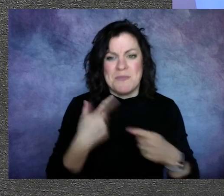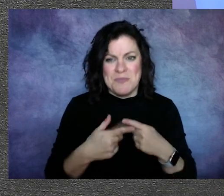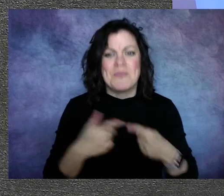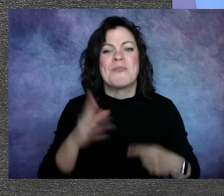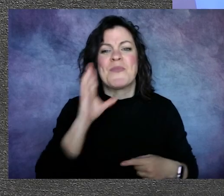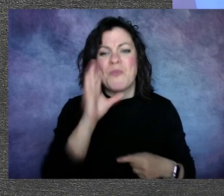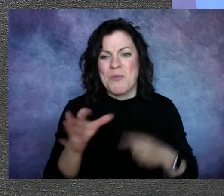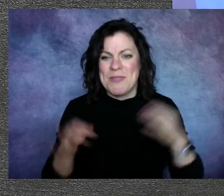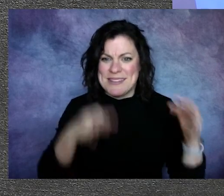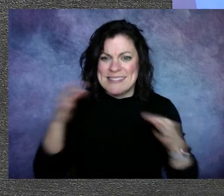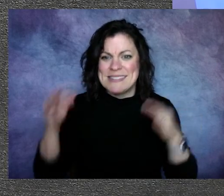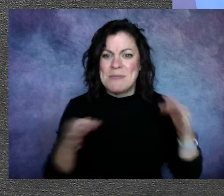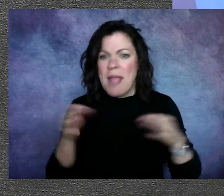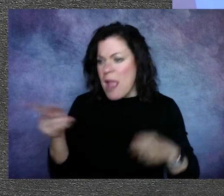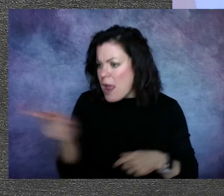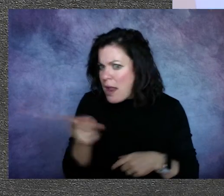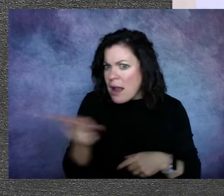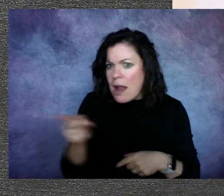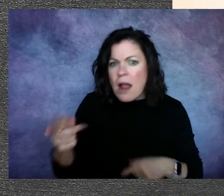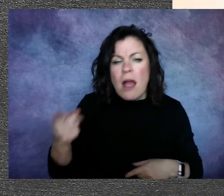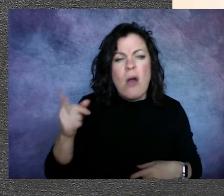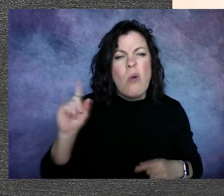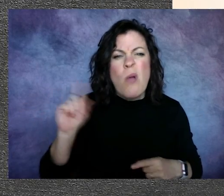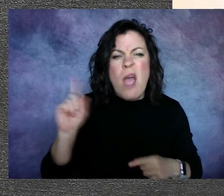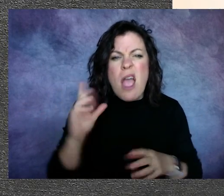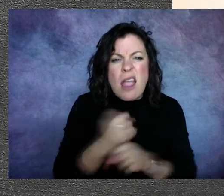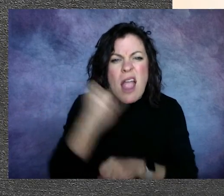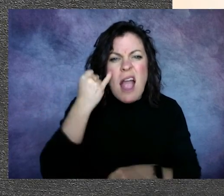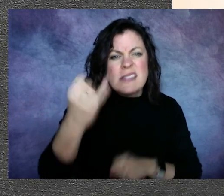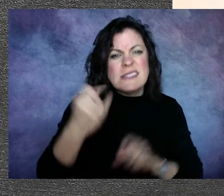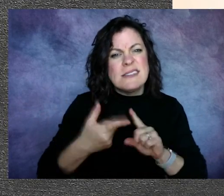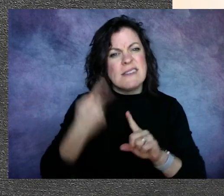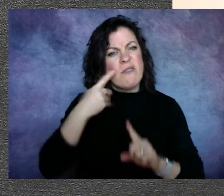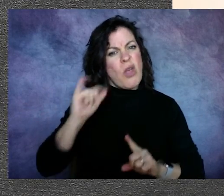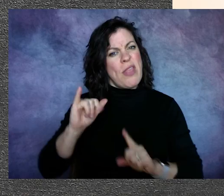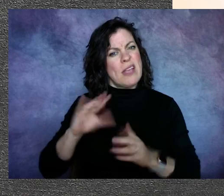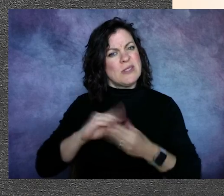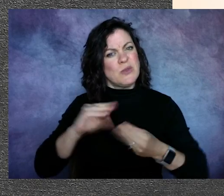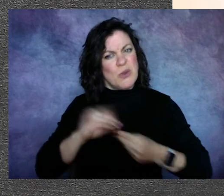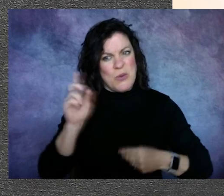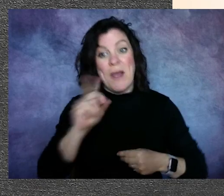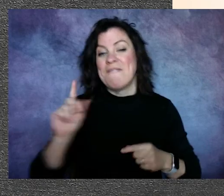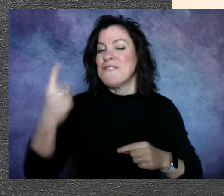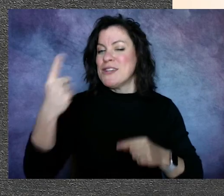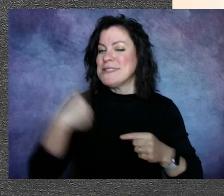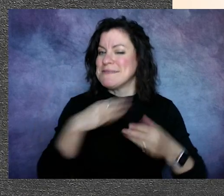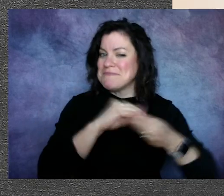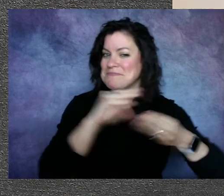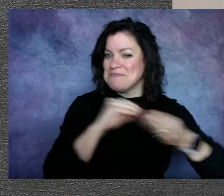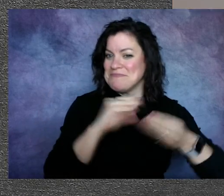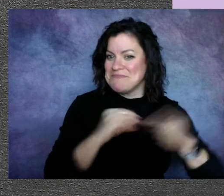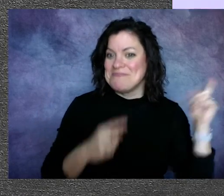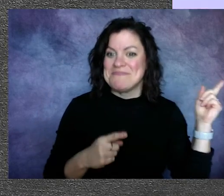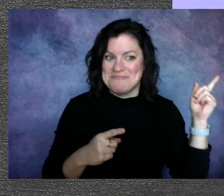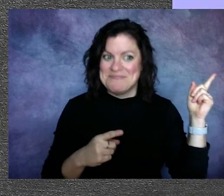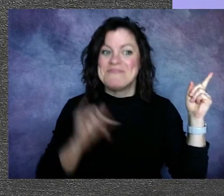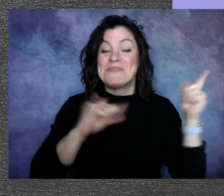came up with the idea for Curious George. Enjoy. Curious George by H.A. Rey.